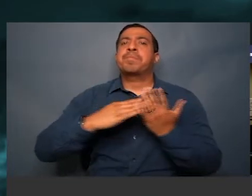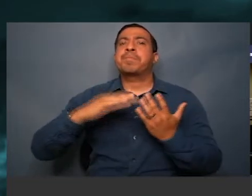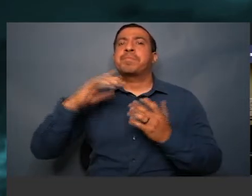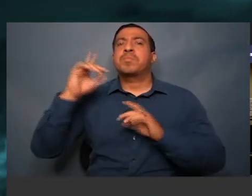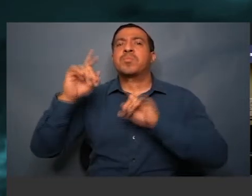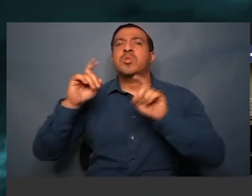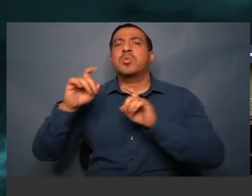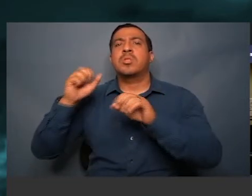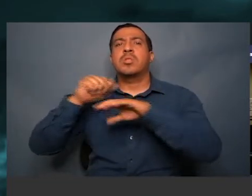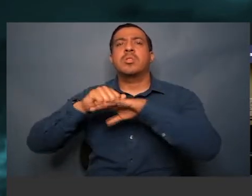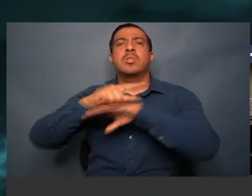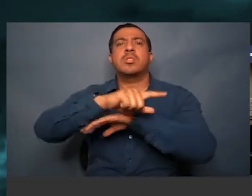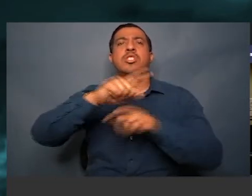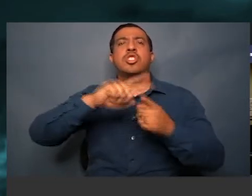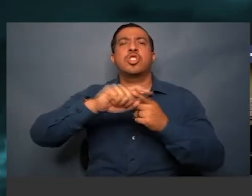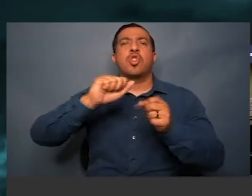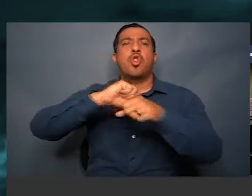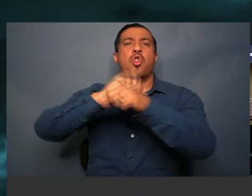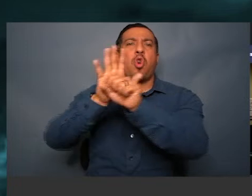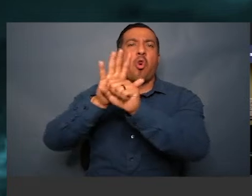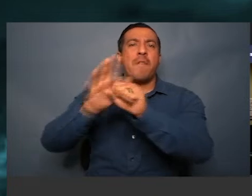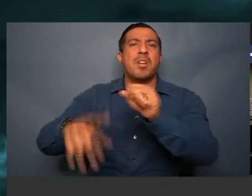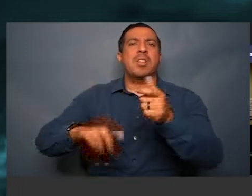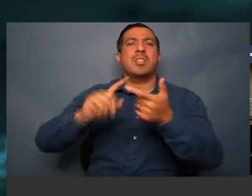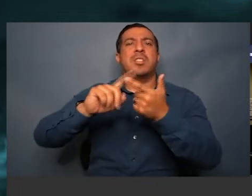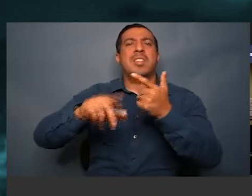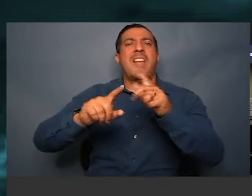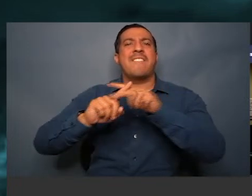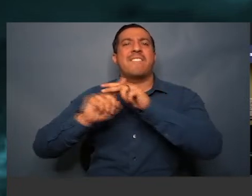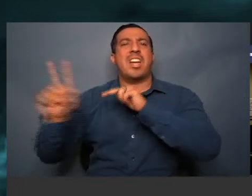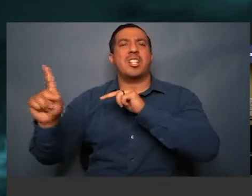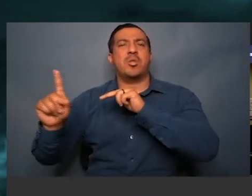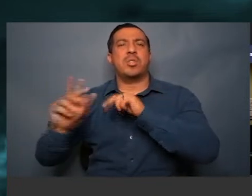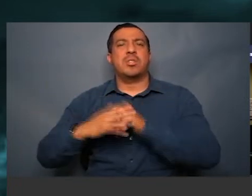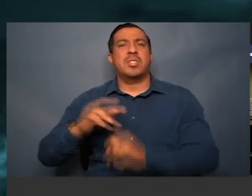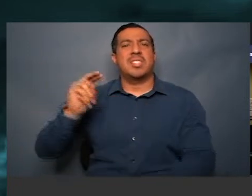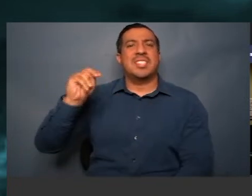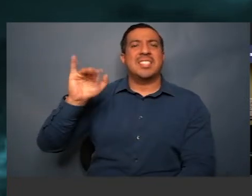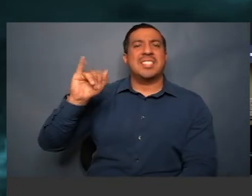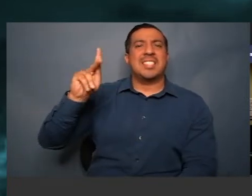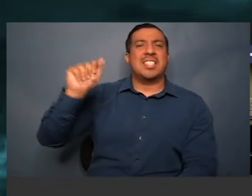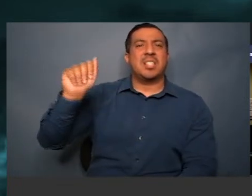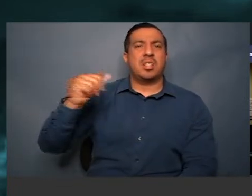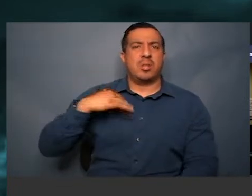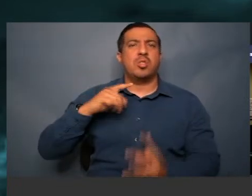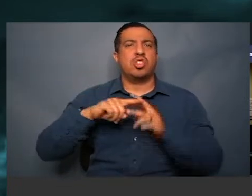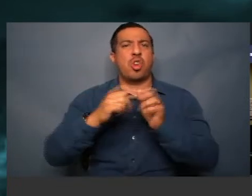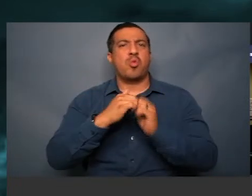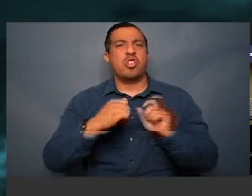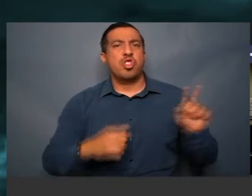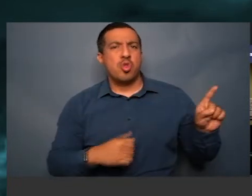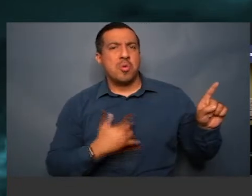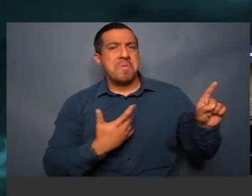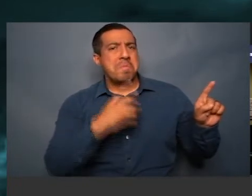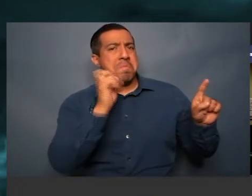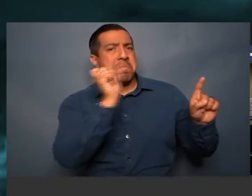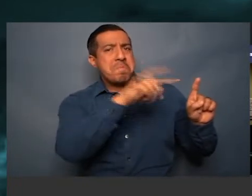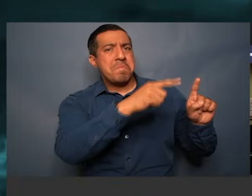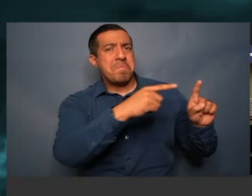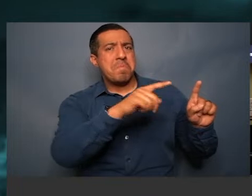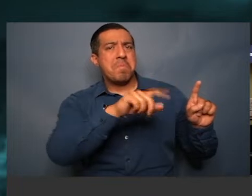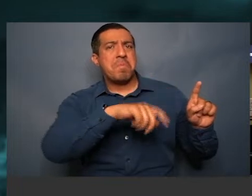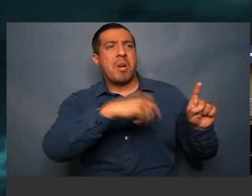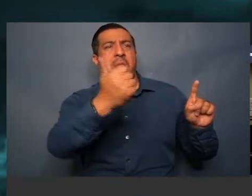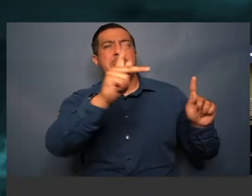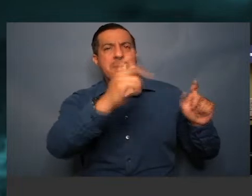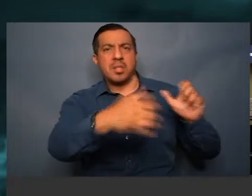submitted to us related to COVID and evacuation. Nikia, let me start with you and maybe get all the EMs to weigh in on